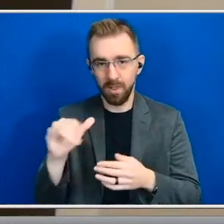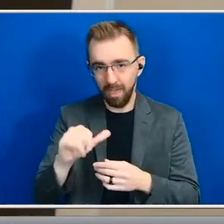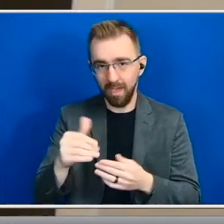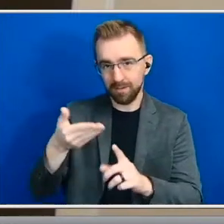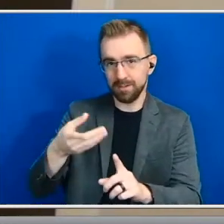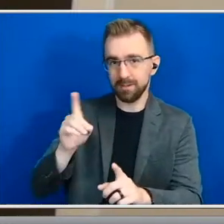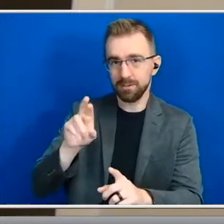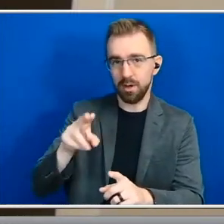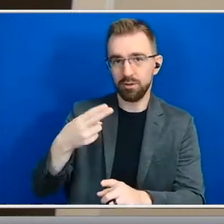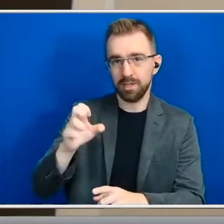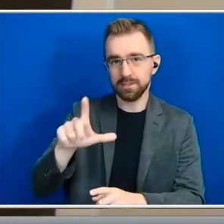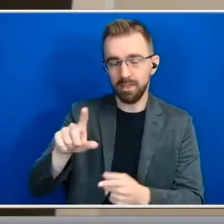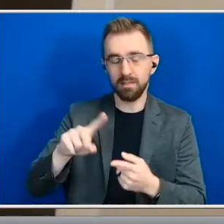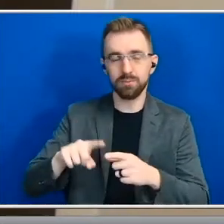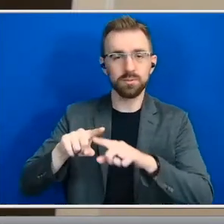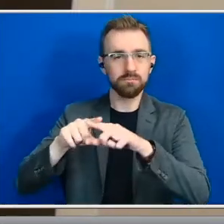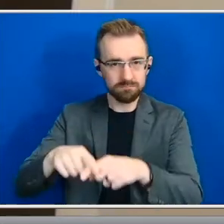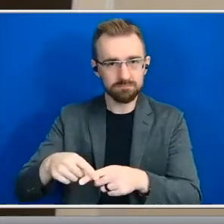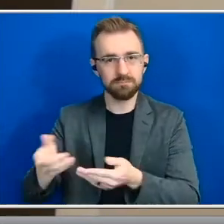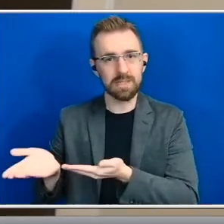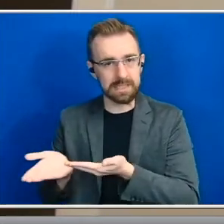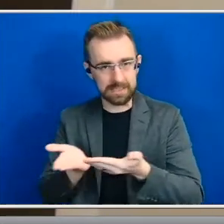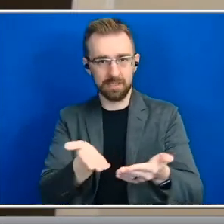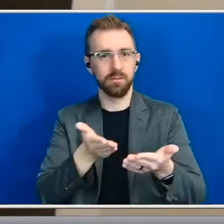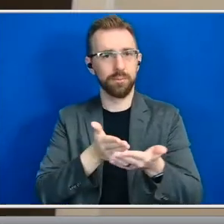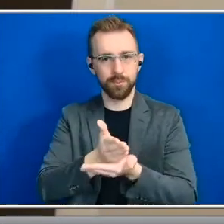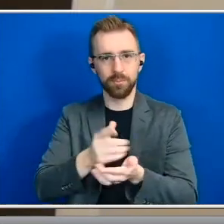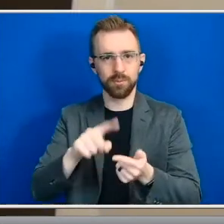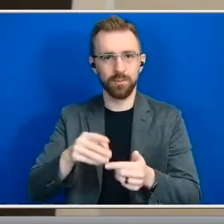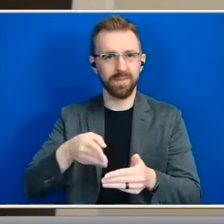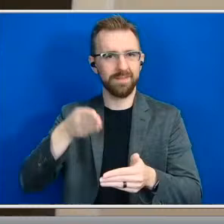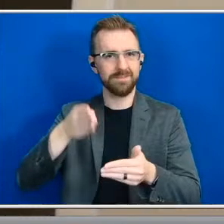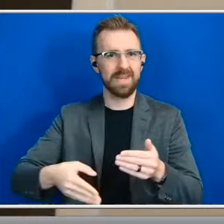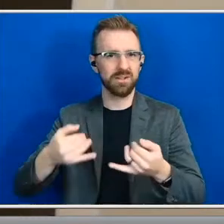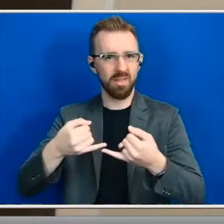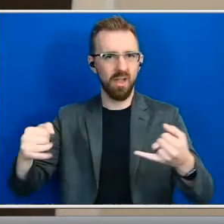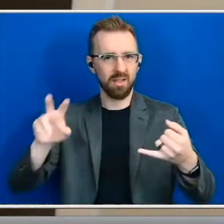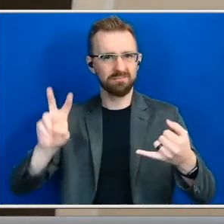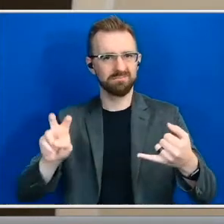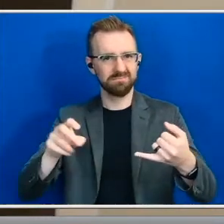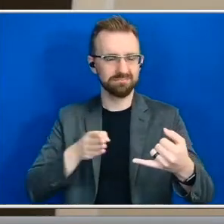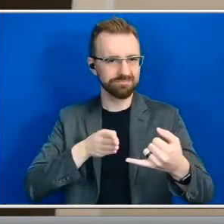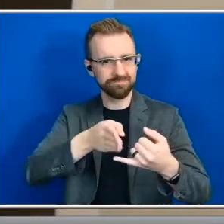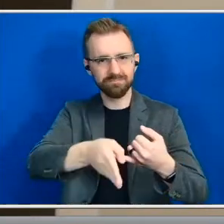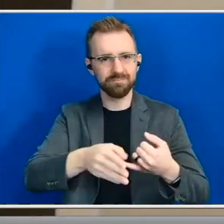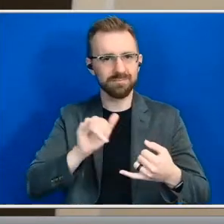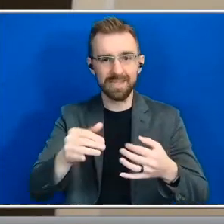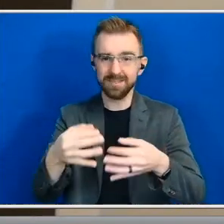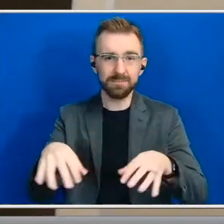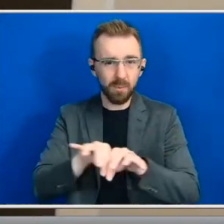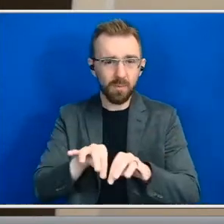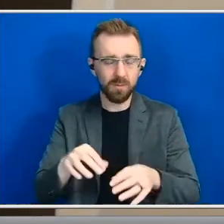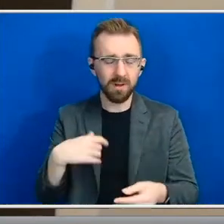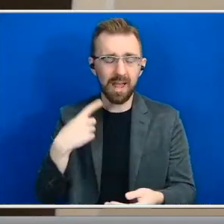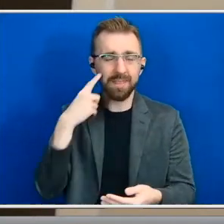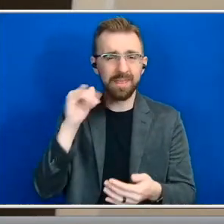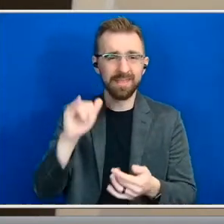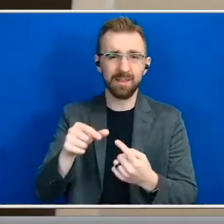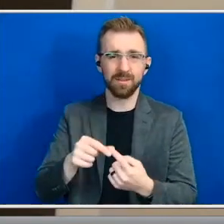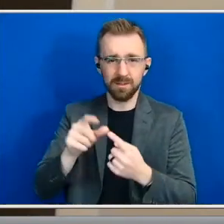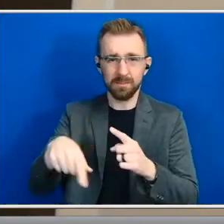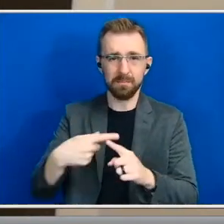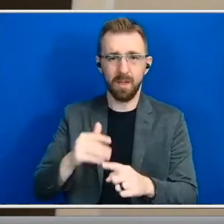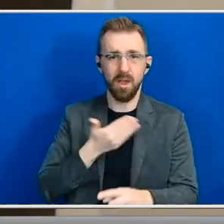on to carry Steve through to the finish line is so important. And I think that's what's really unique about our aortic